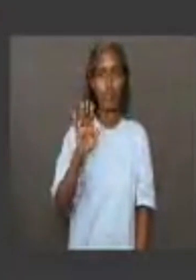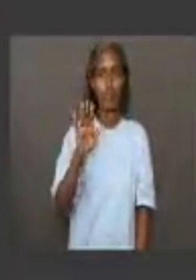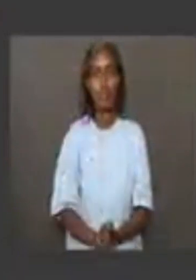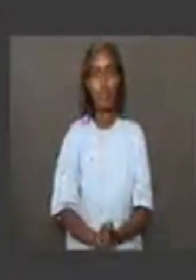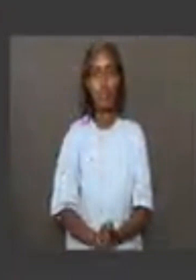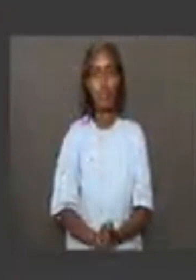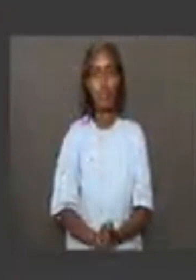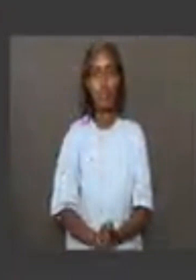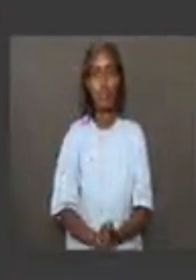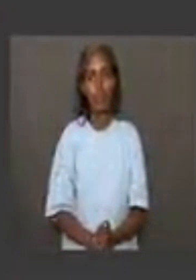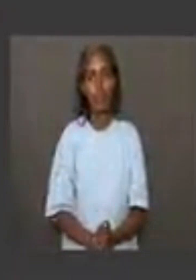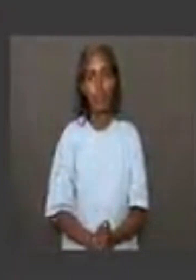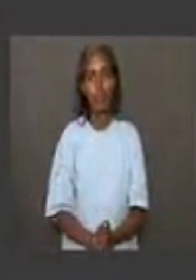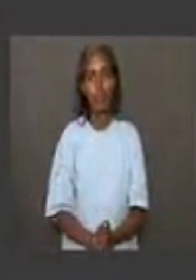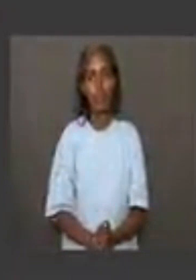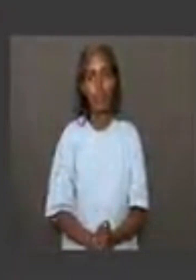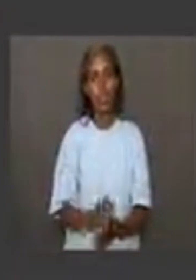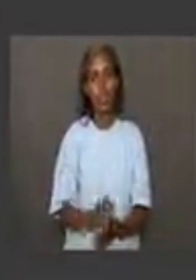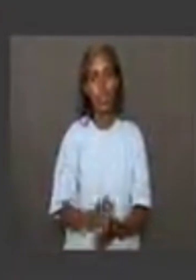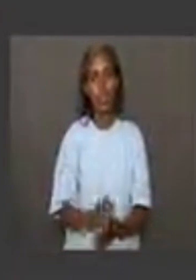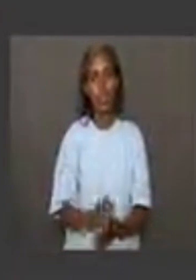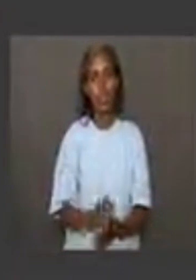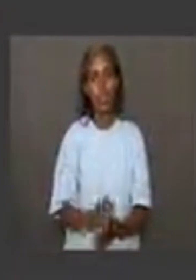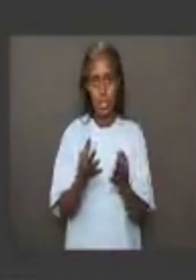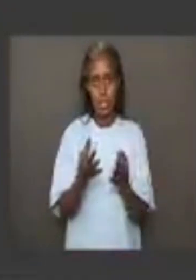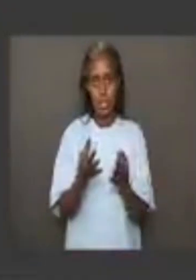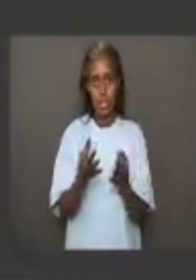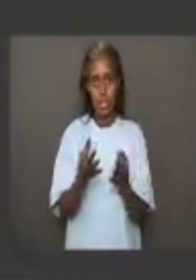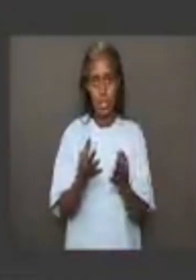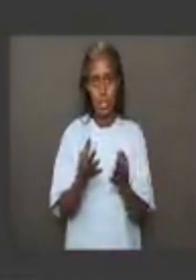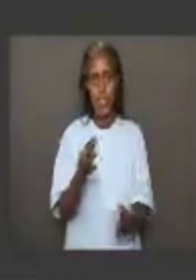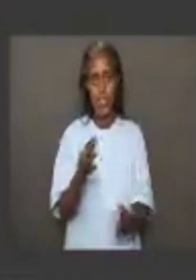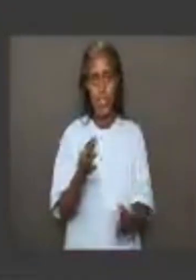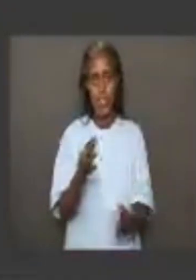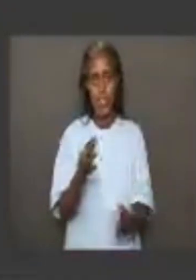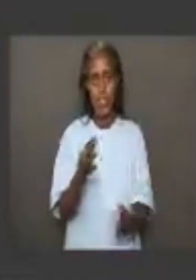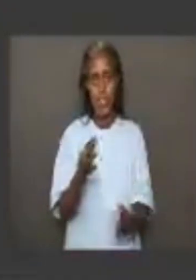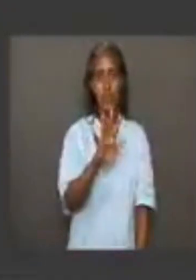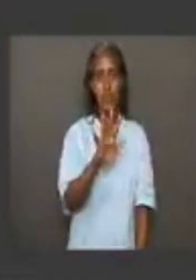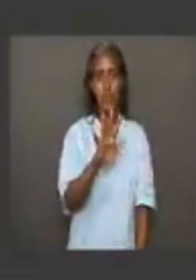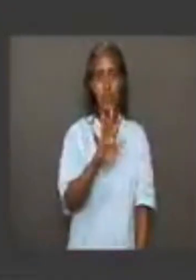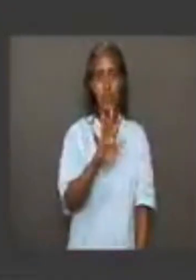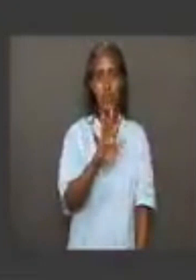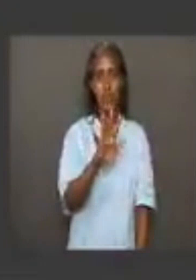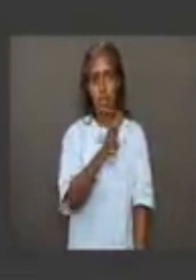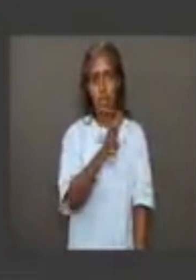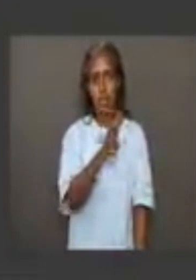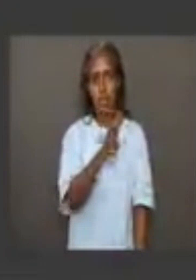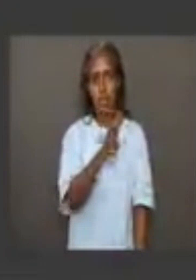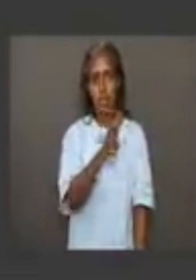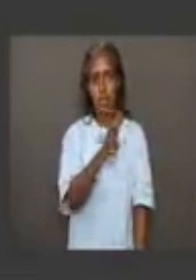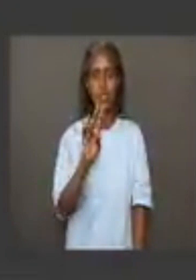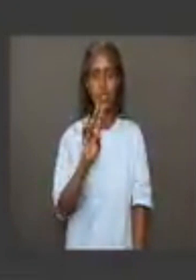is expressed as the 5th root of 7.